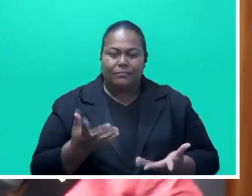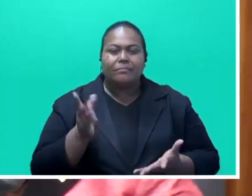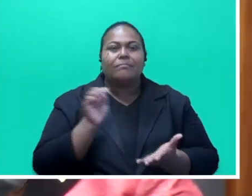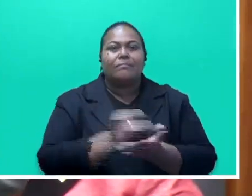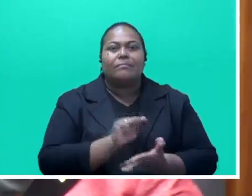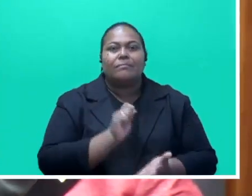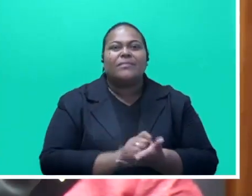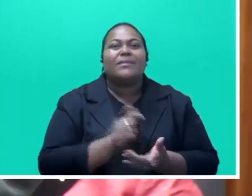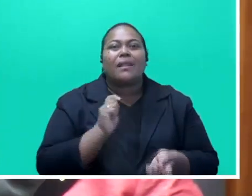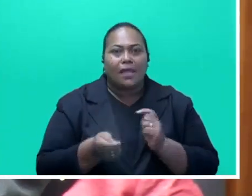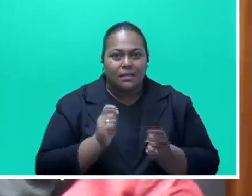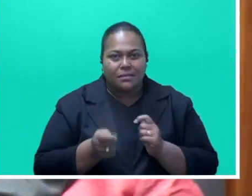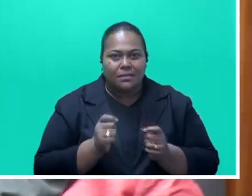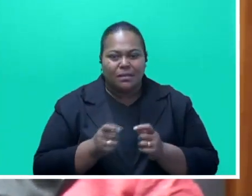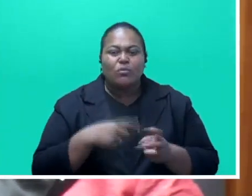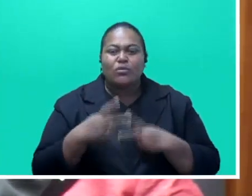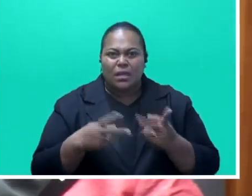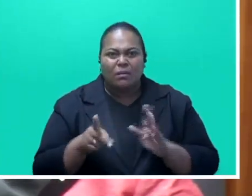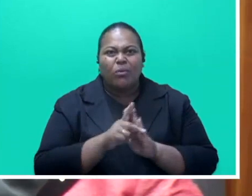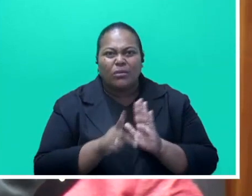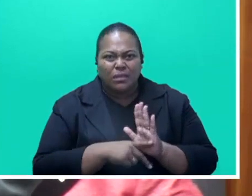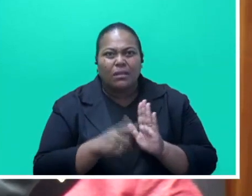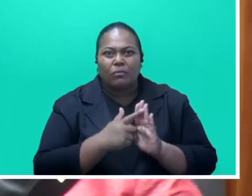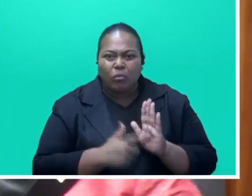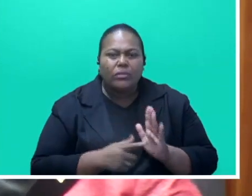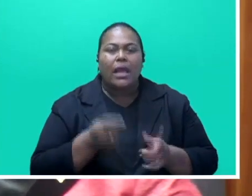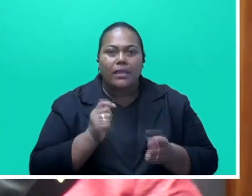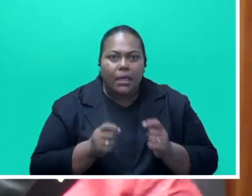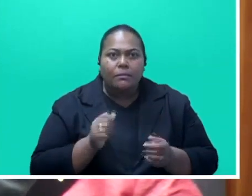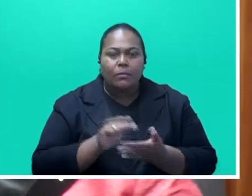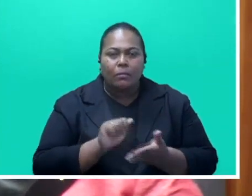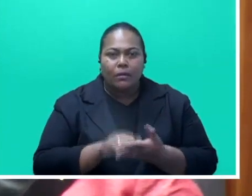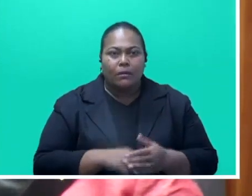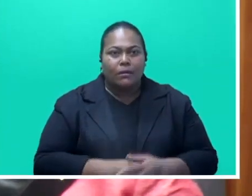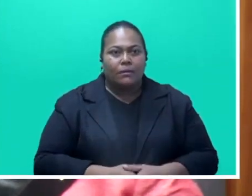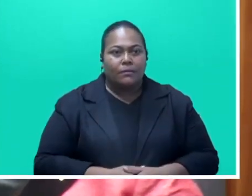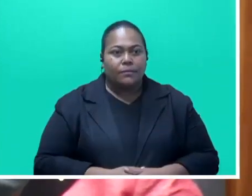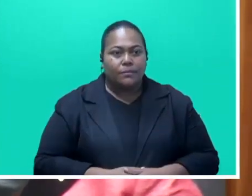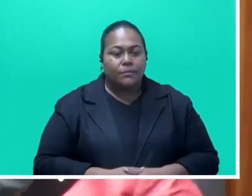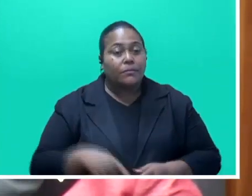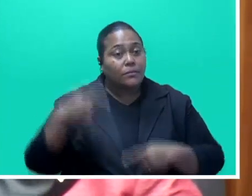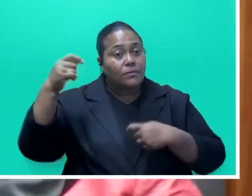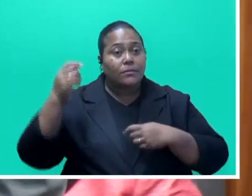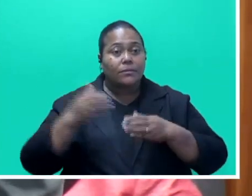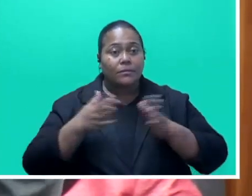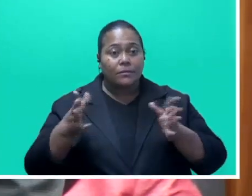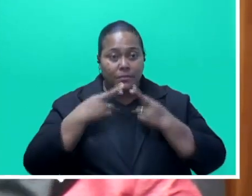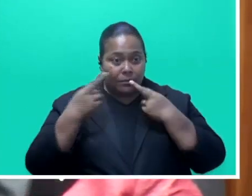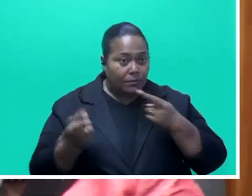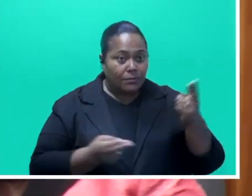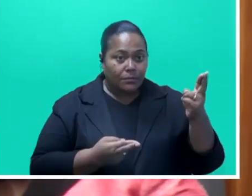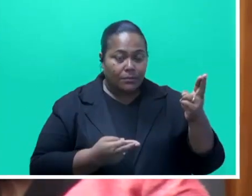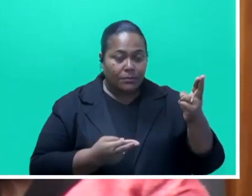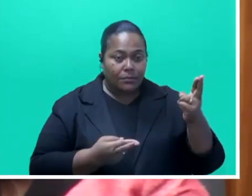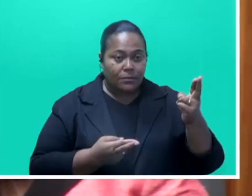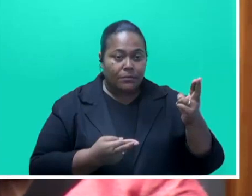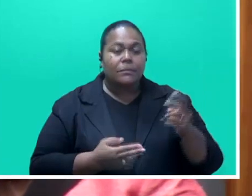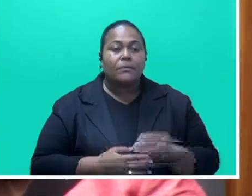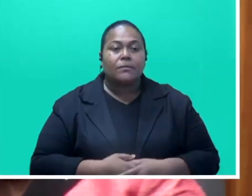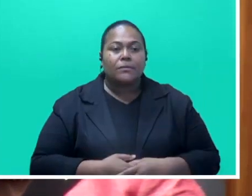existing processes. We note the oversight of the Auditor-General's recommendations, and the following is